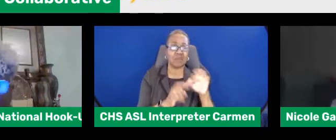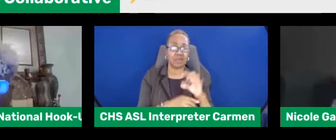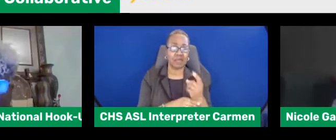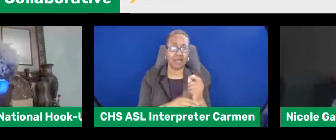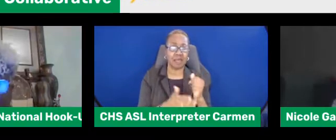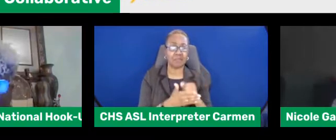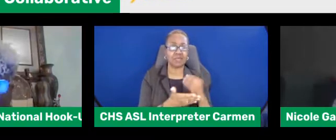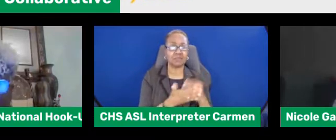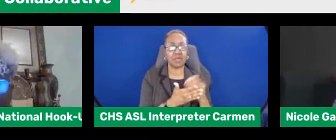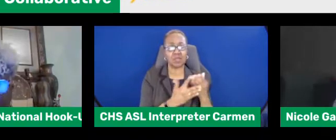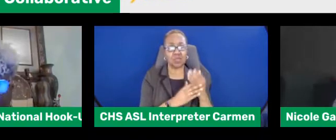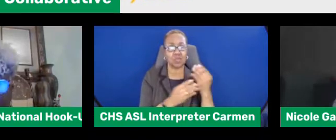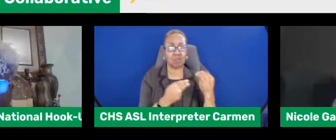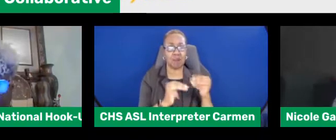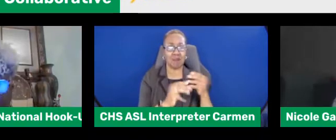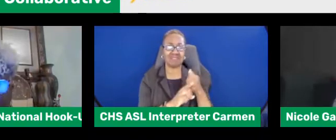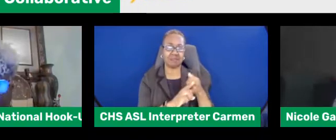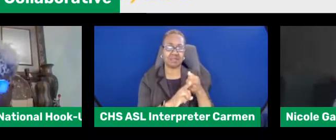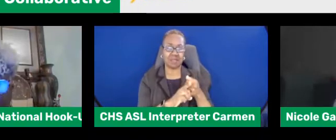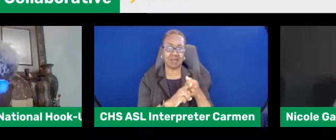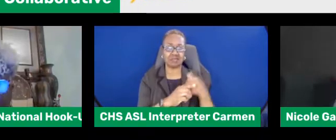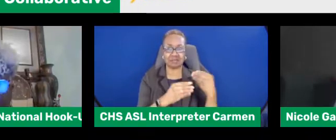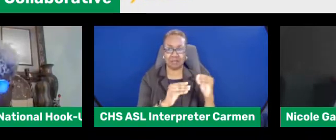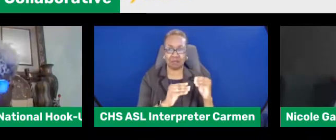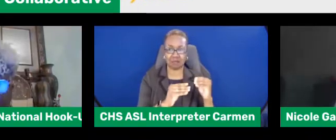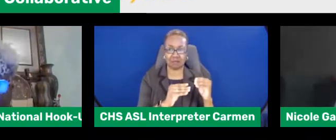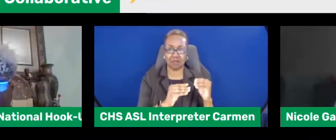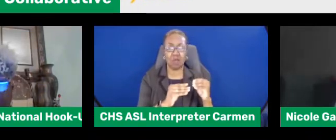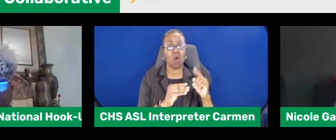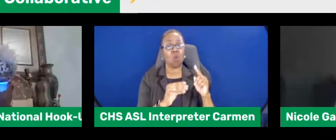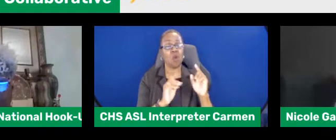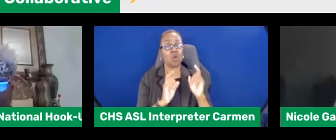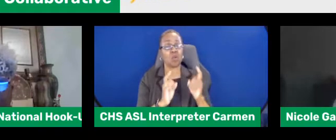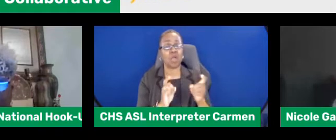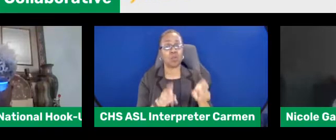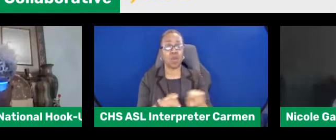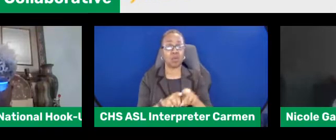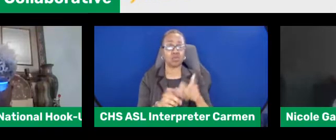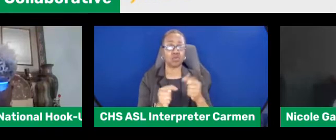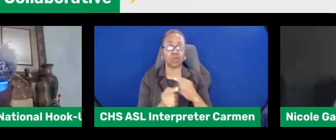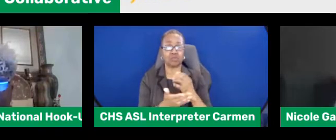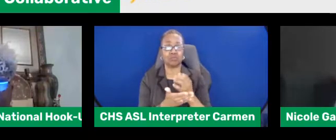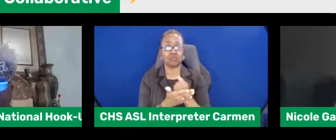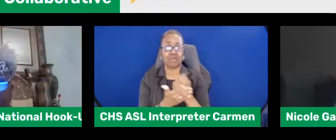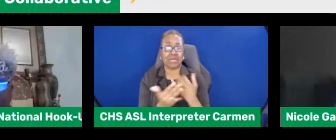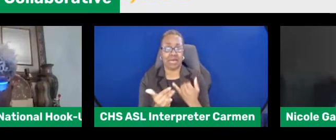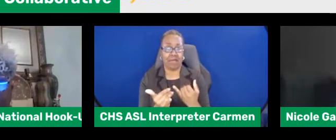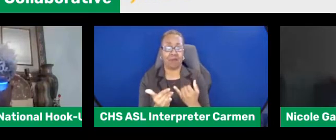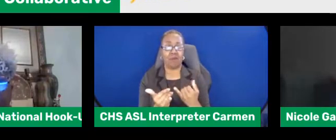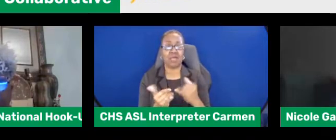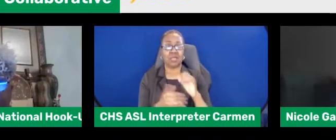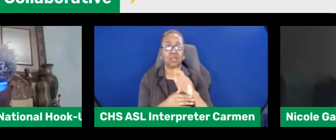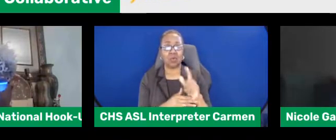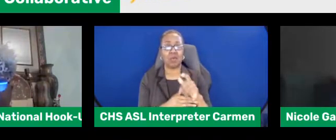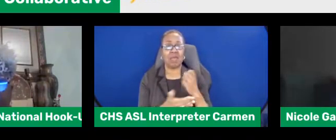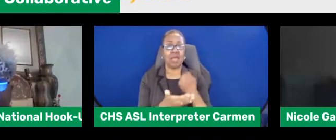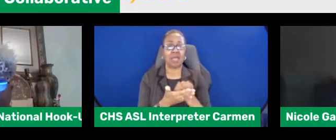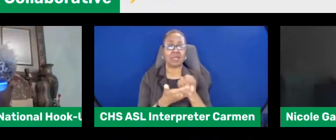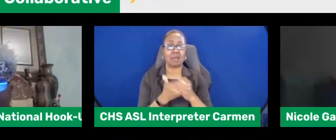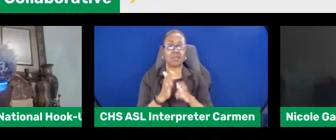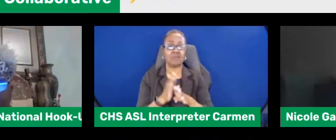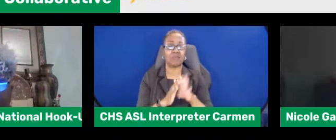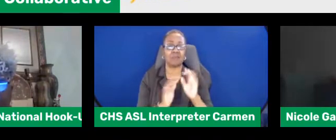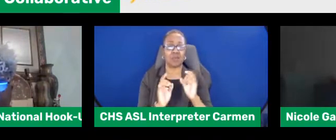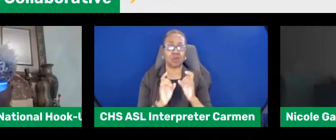in through the markets themselves. So one grant that we're also going after right now is an Illinois Economic Development